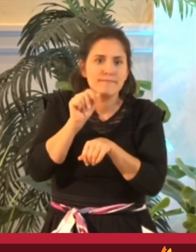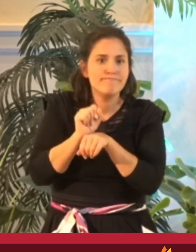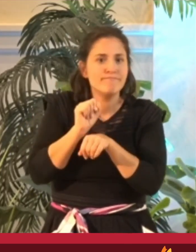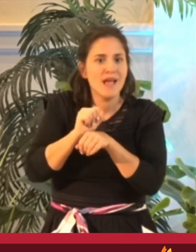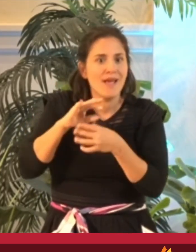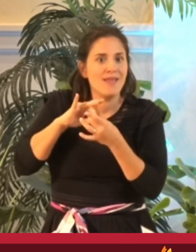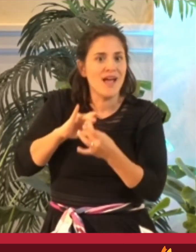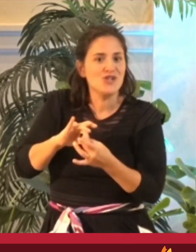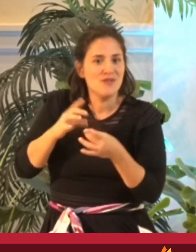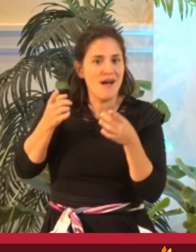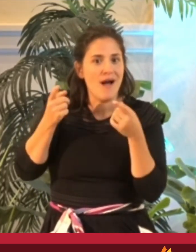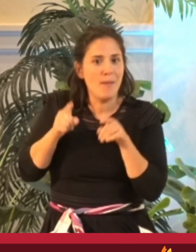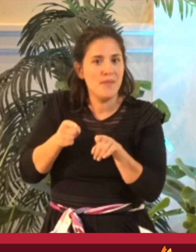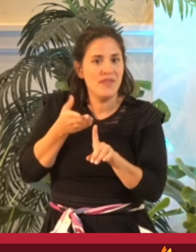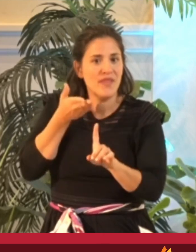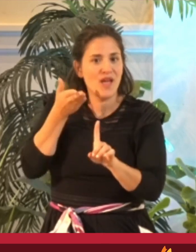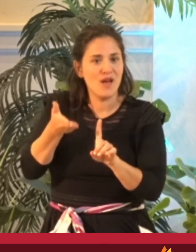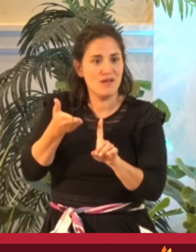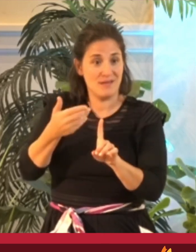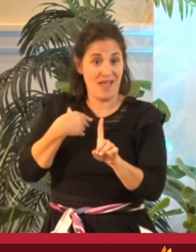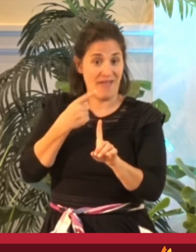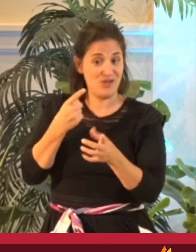to occur naturally.